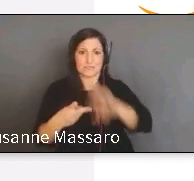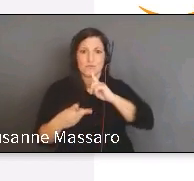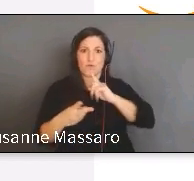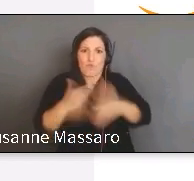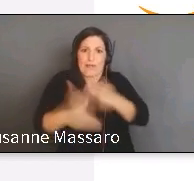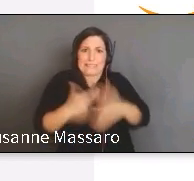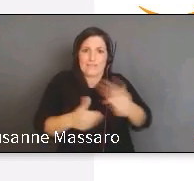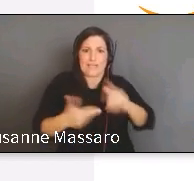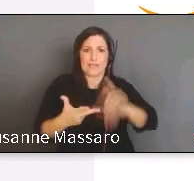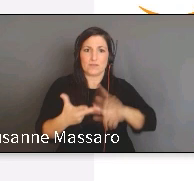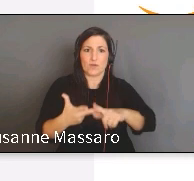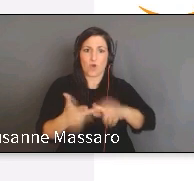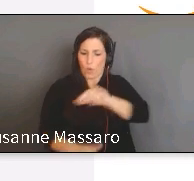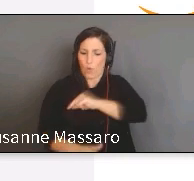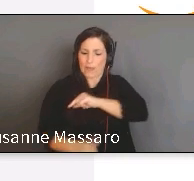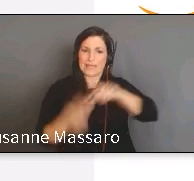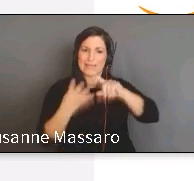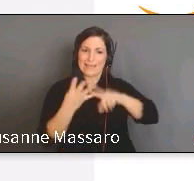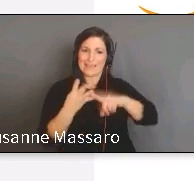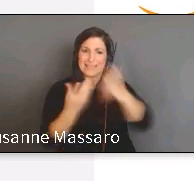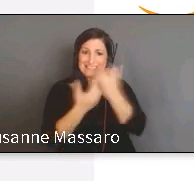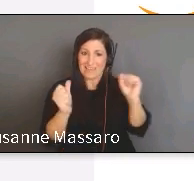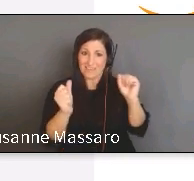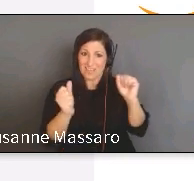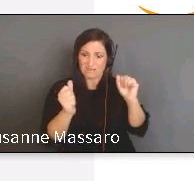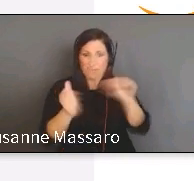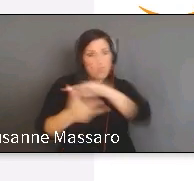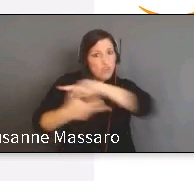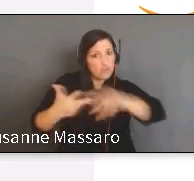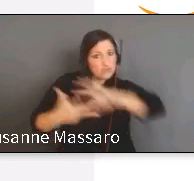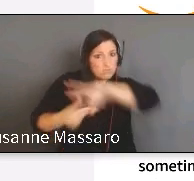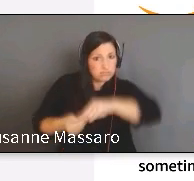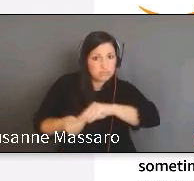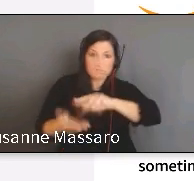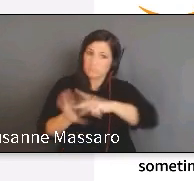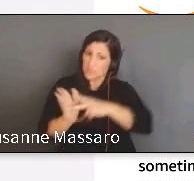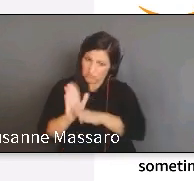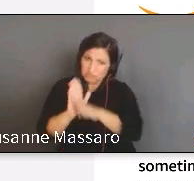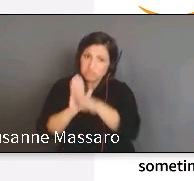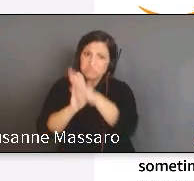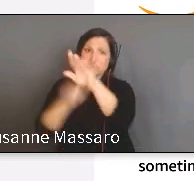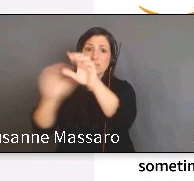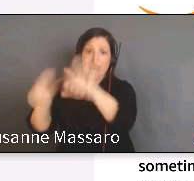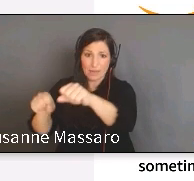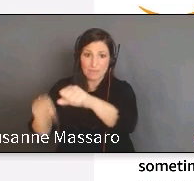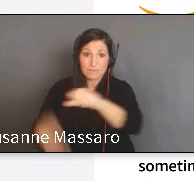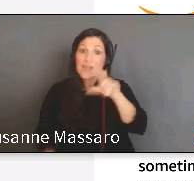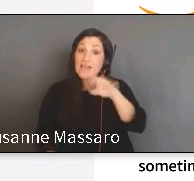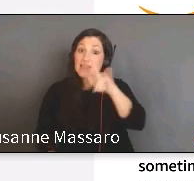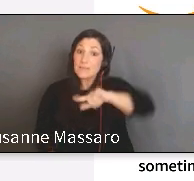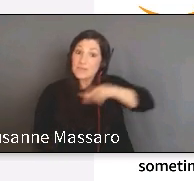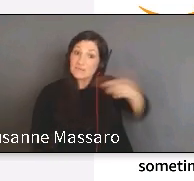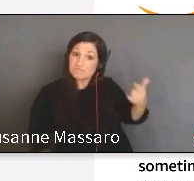then you can grow your career here with Amazon. All right. And on our next slide, we'll have Livy tell us a little bit